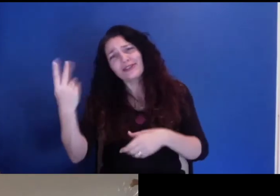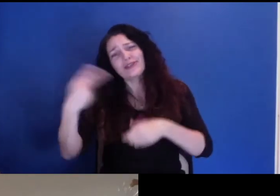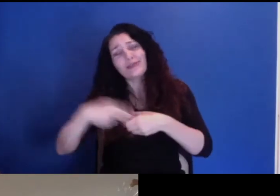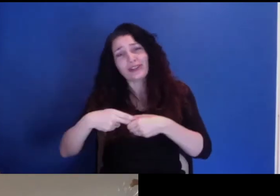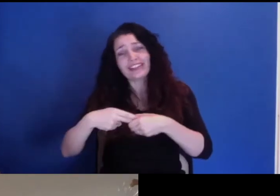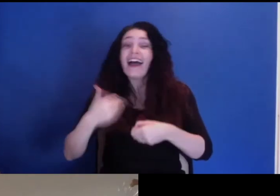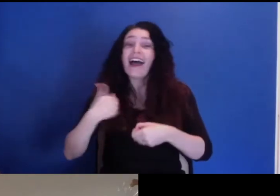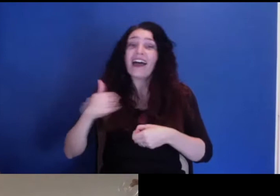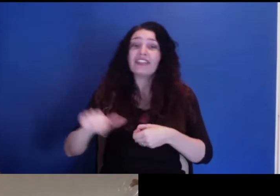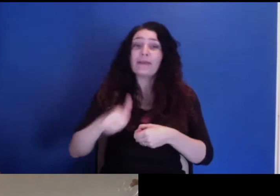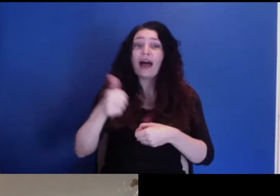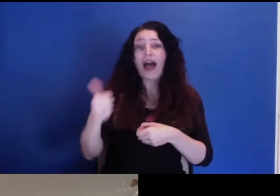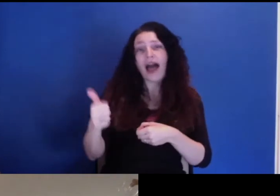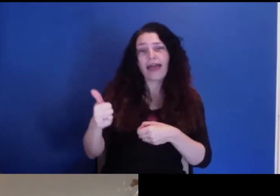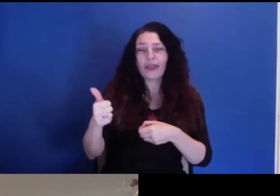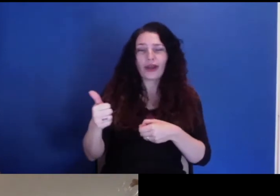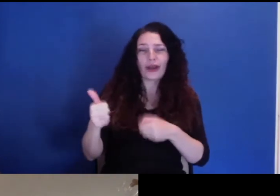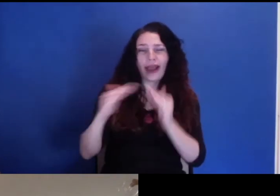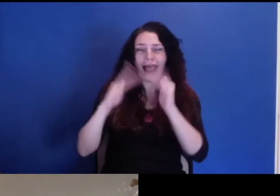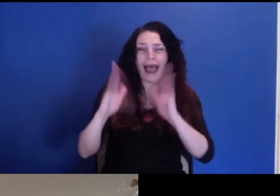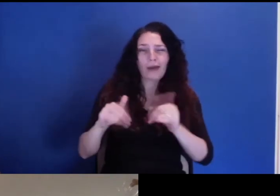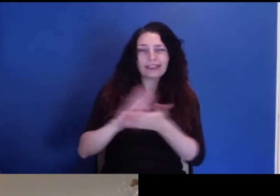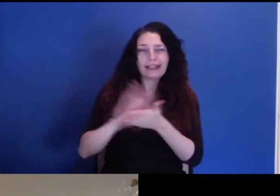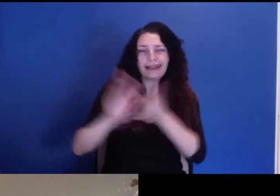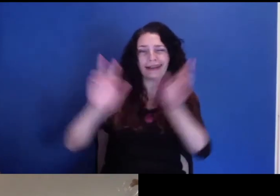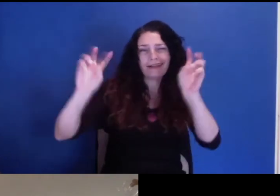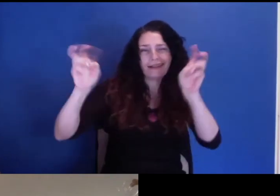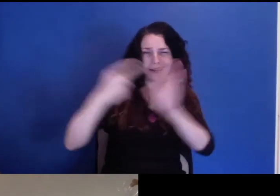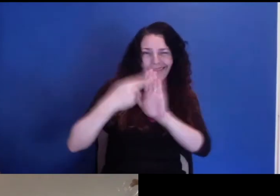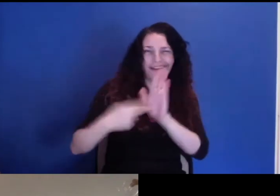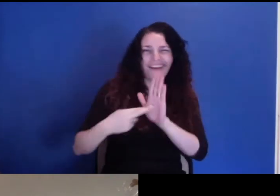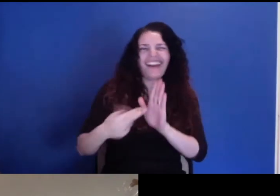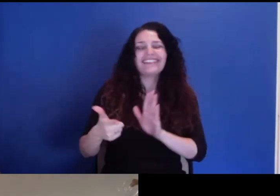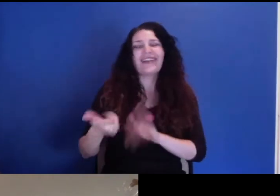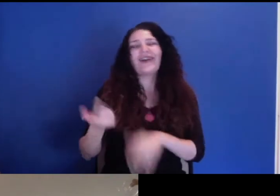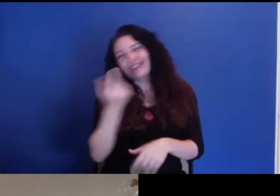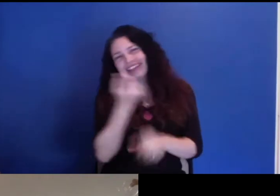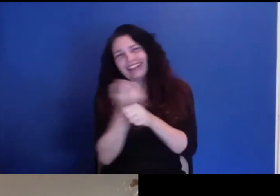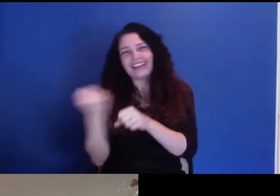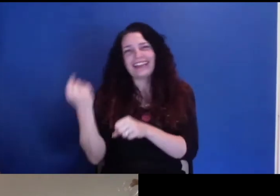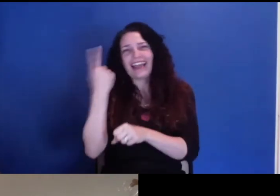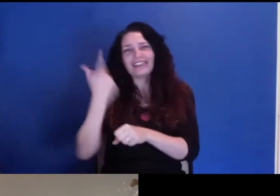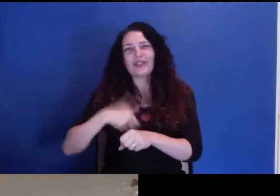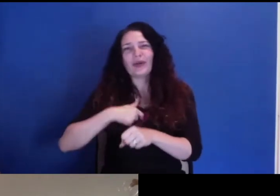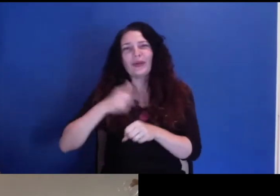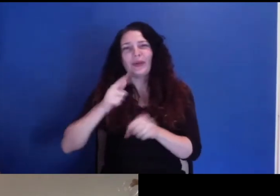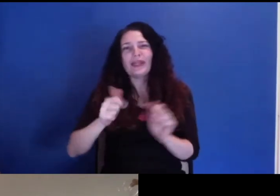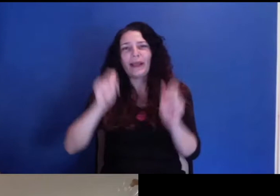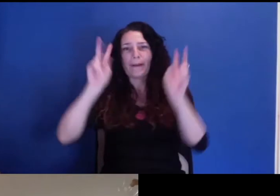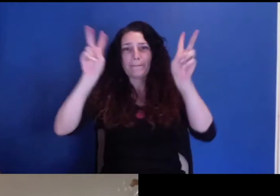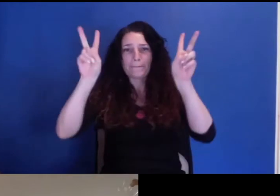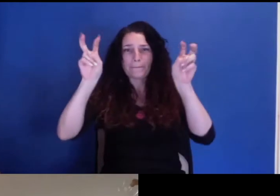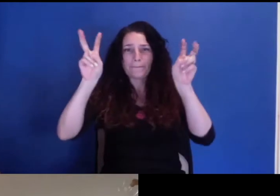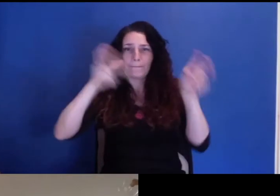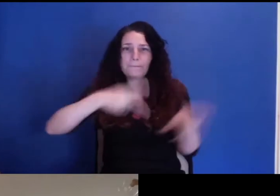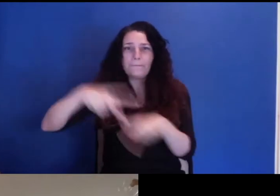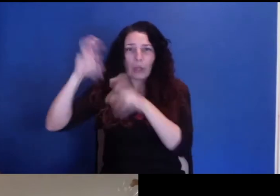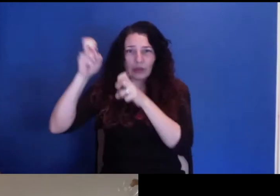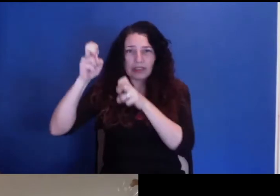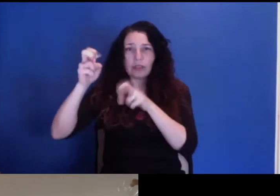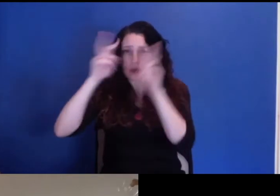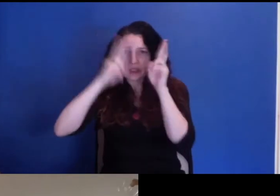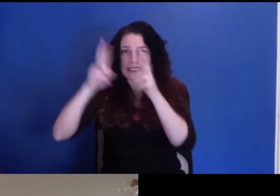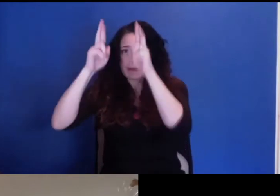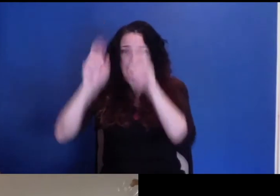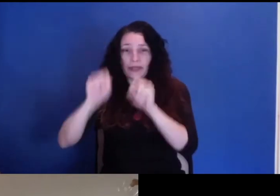other house cleaning things. We last year hosted our Respectability Summer Lab. That was for entertainment professionals with